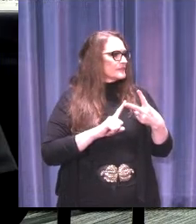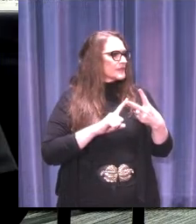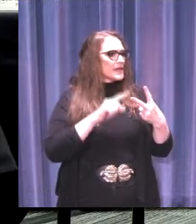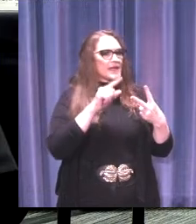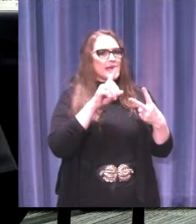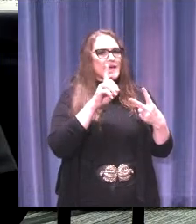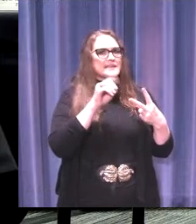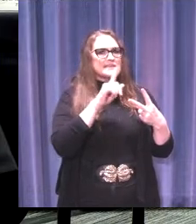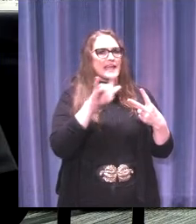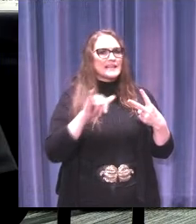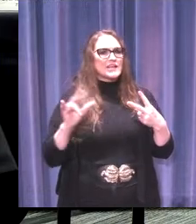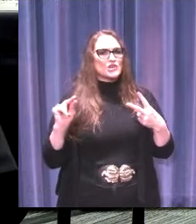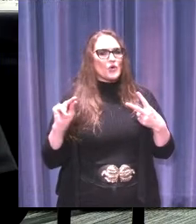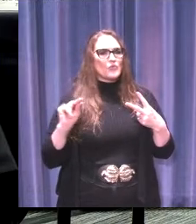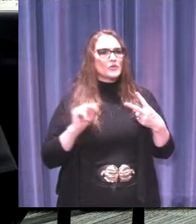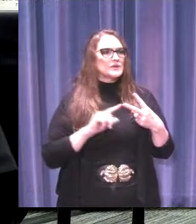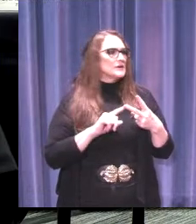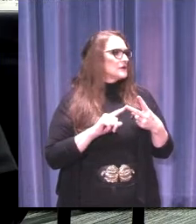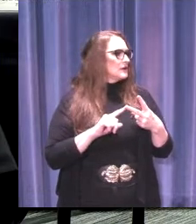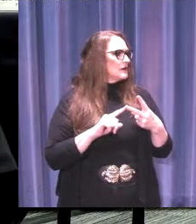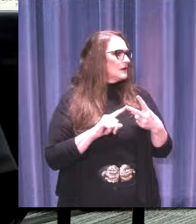Trustee Daly. No?